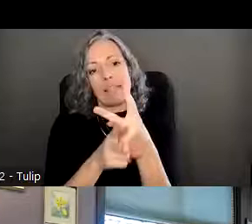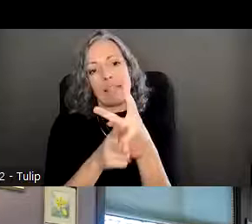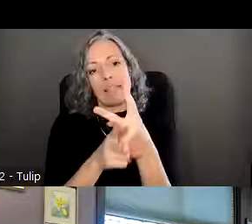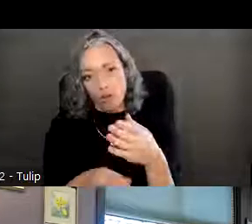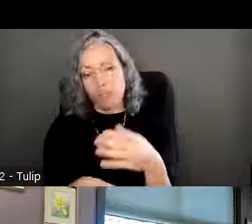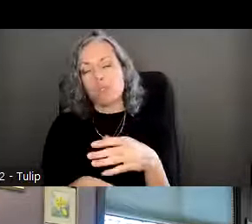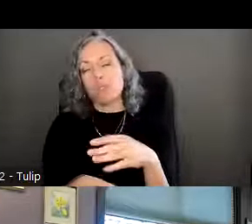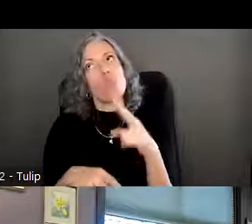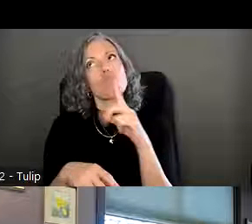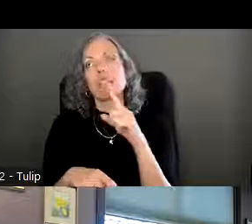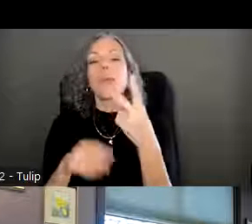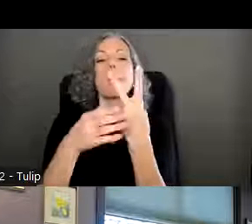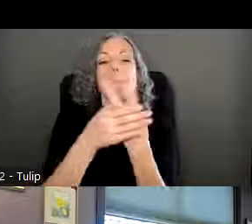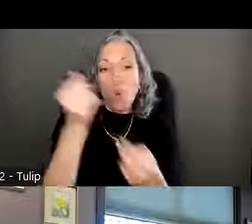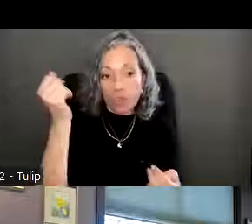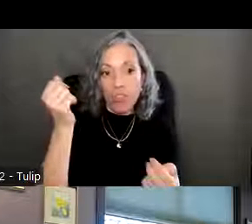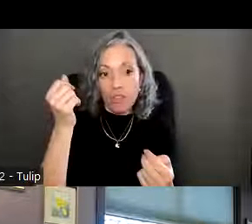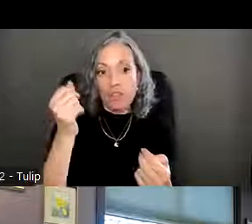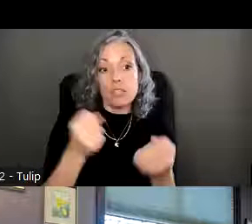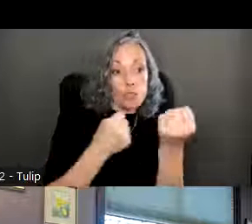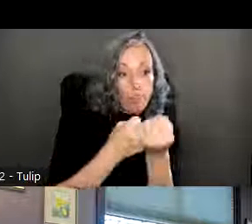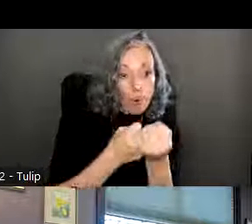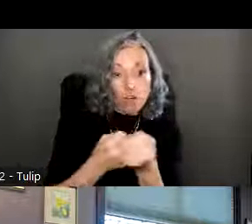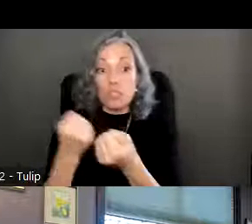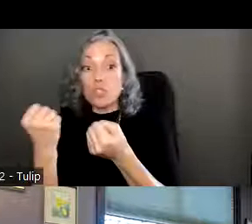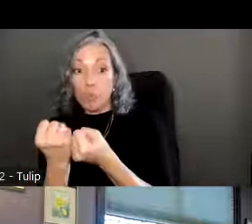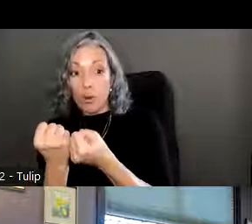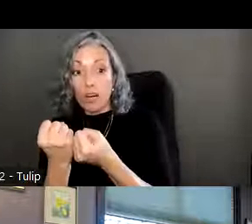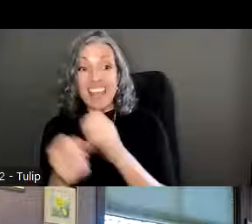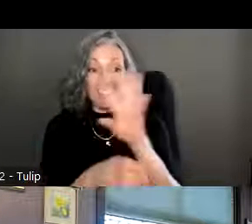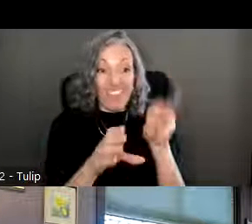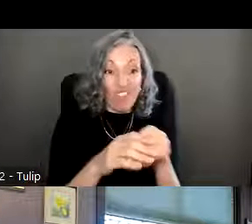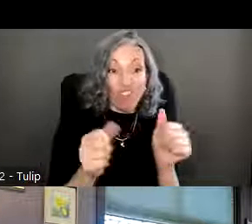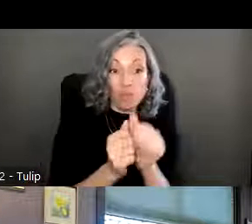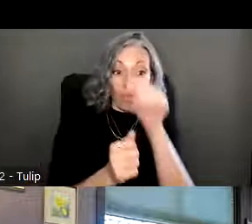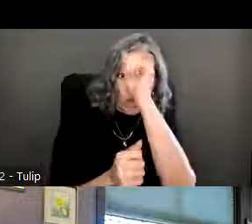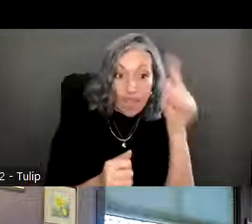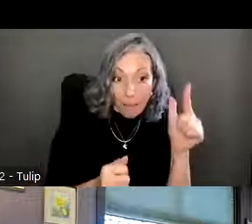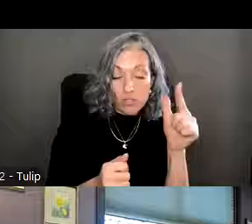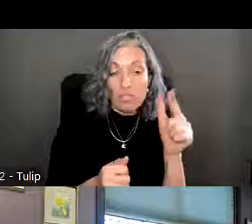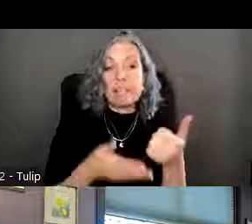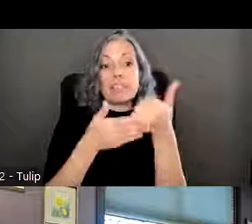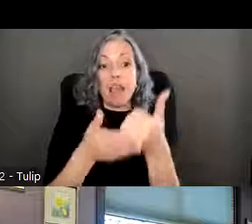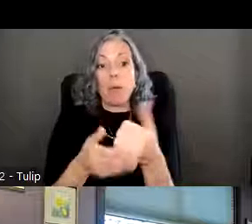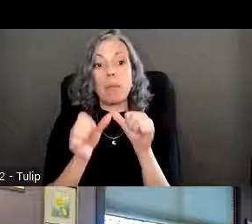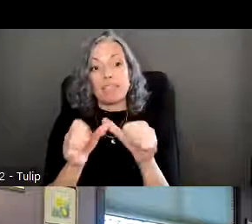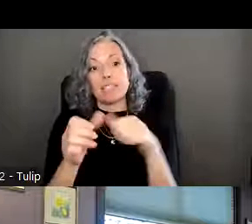participant receiving a care plan and the caregiver receiving a care plan, and us following their progress over